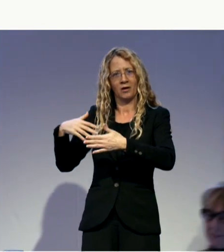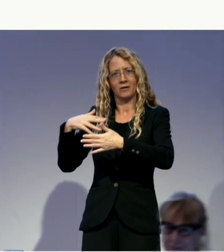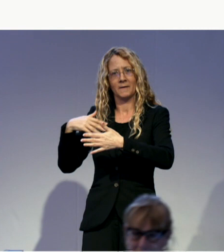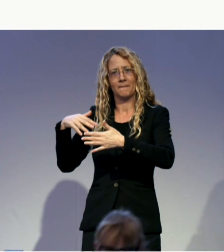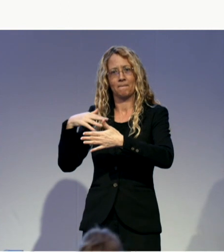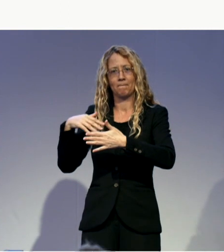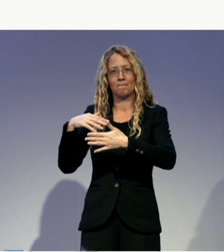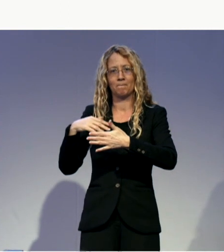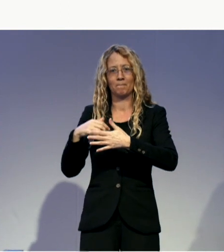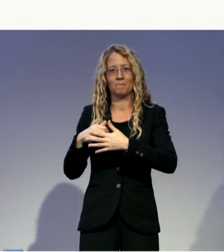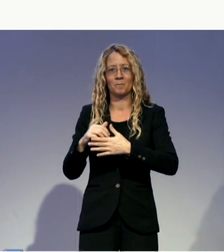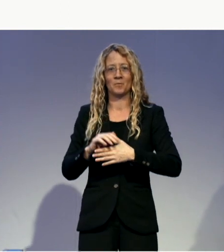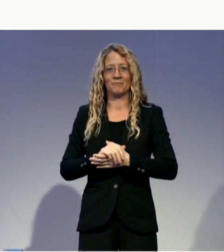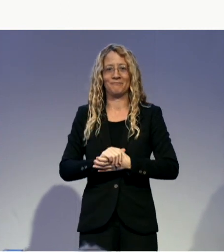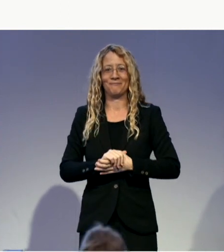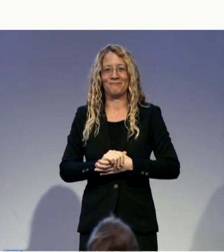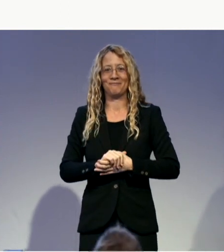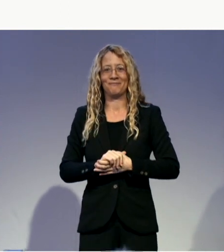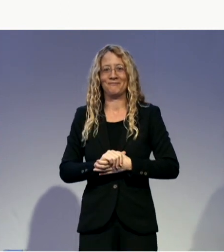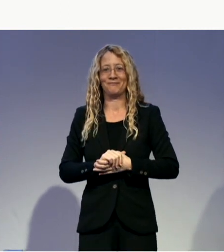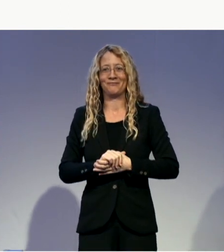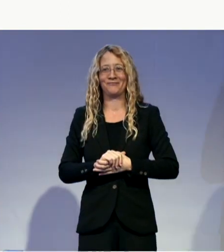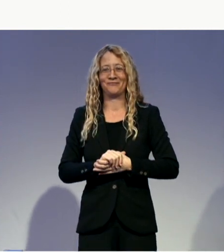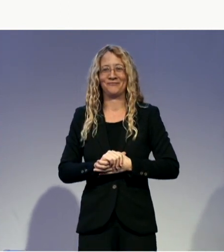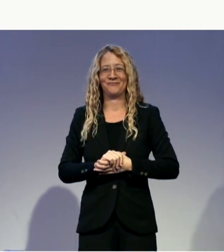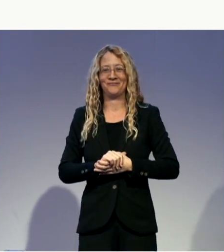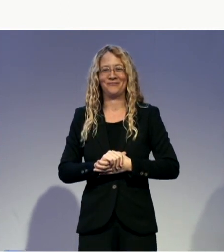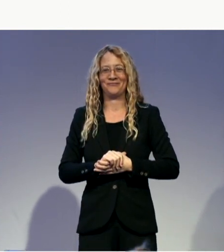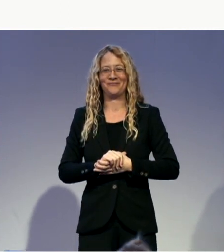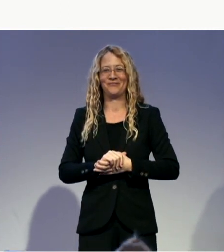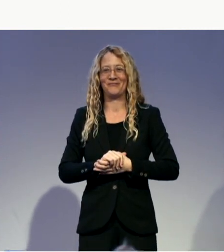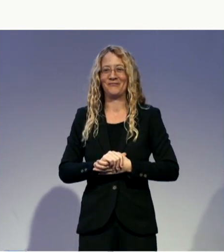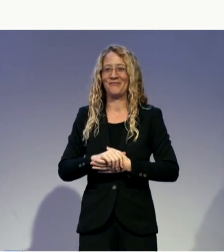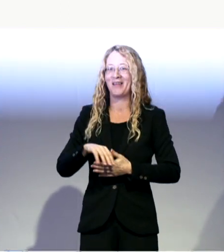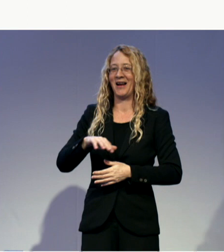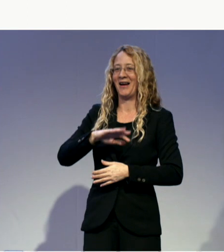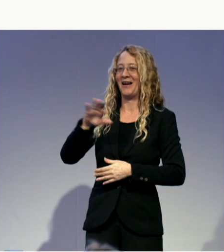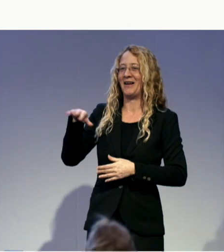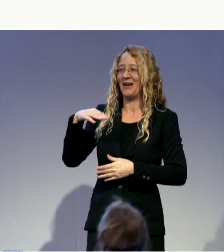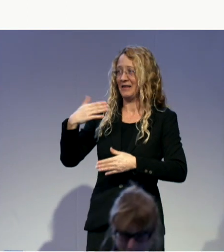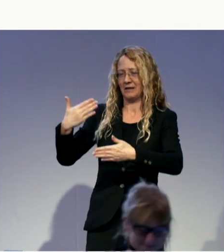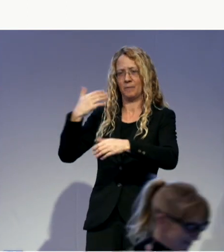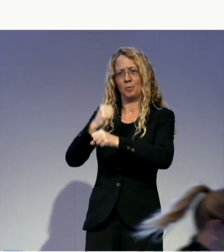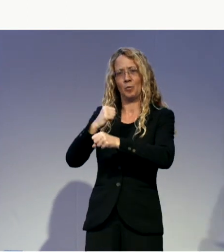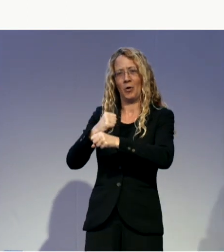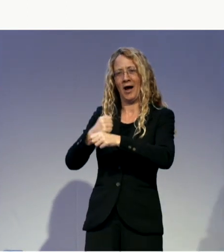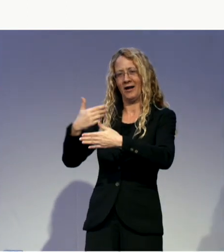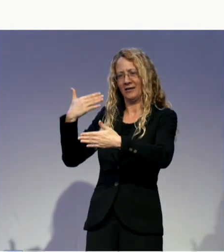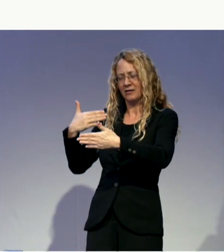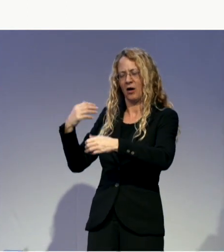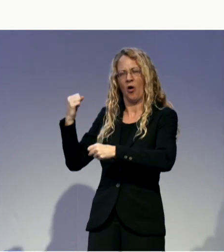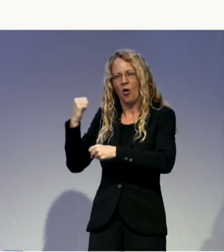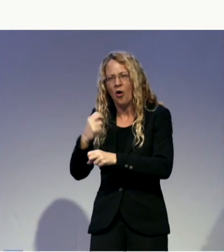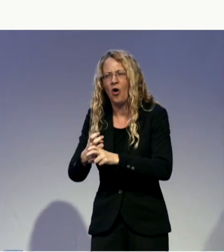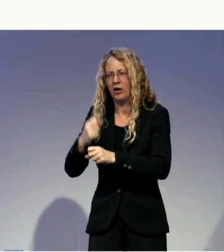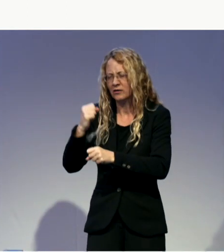So please, Zero Project team, come forward. All of you have worked incredibly hard behind the scenes or on the scenes. It was an amazing job. You did,